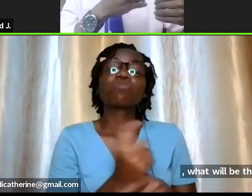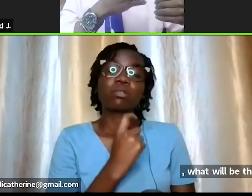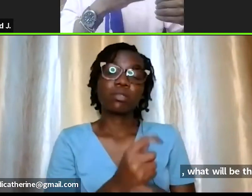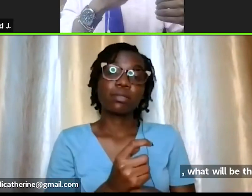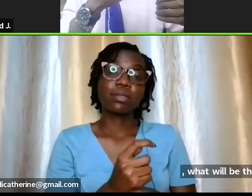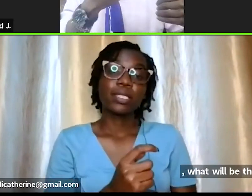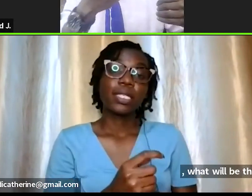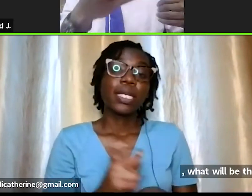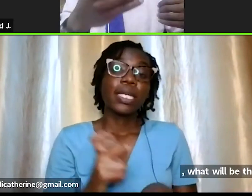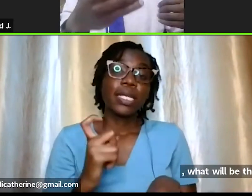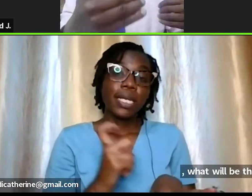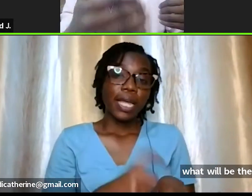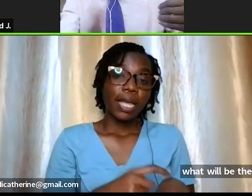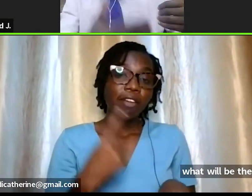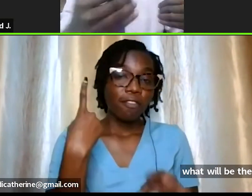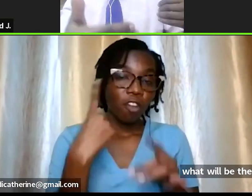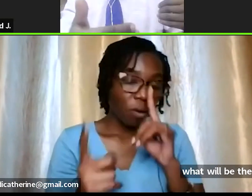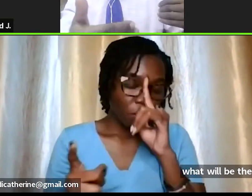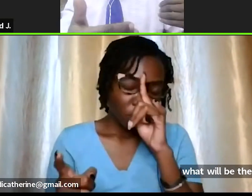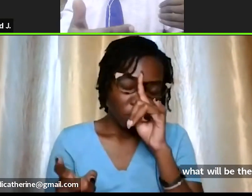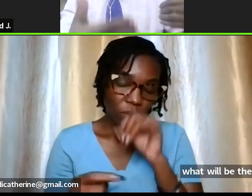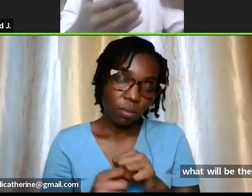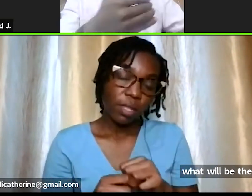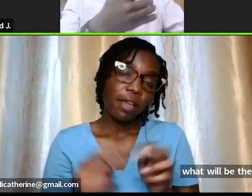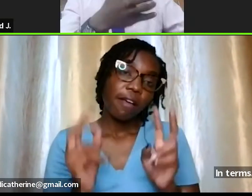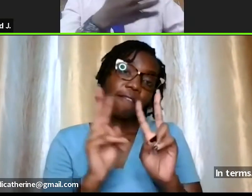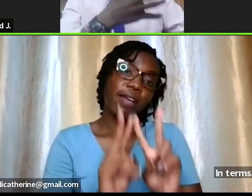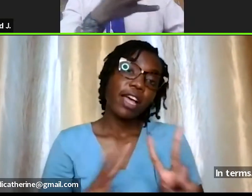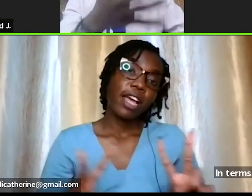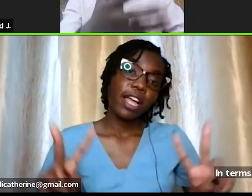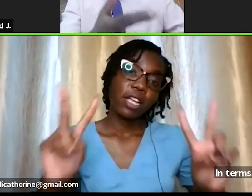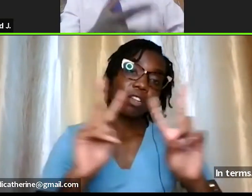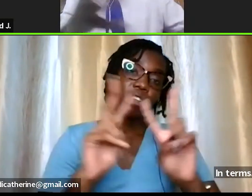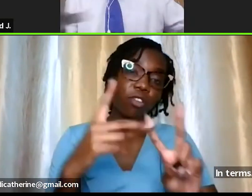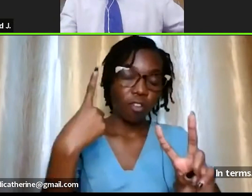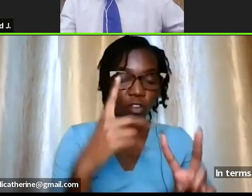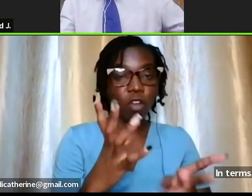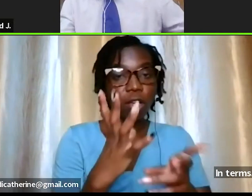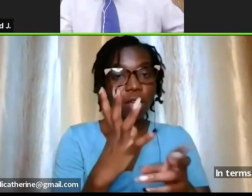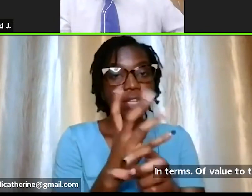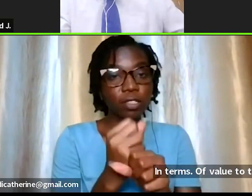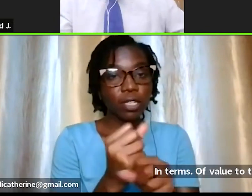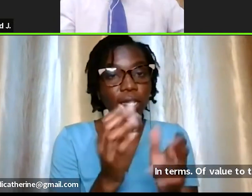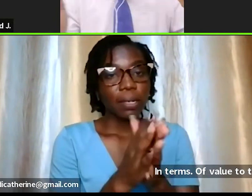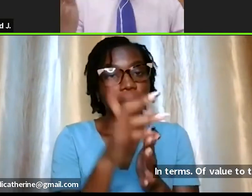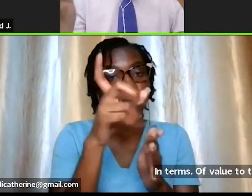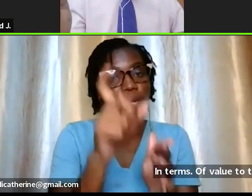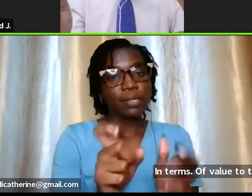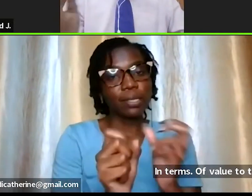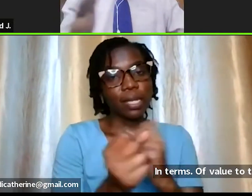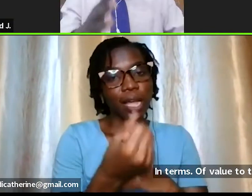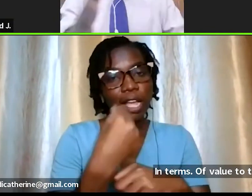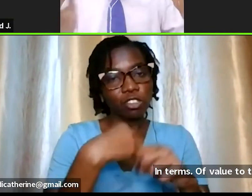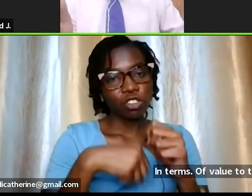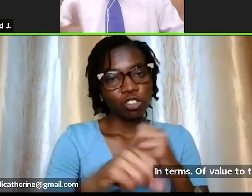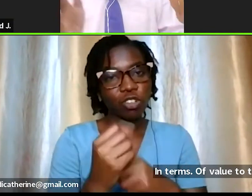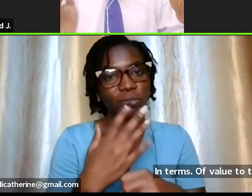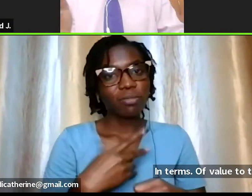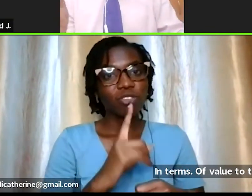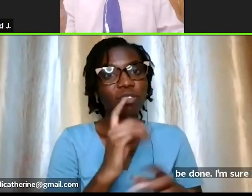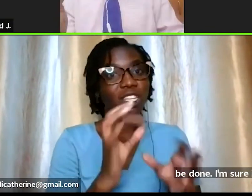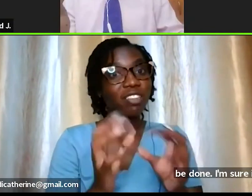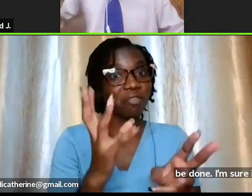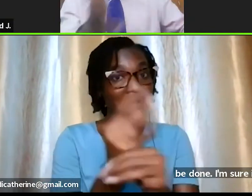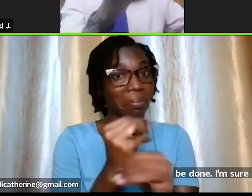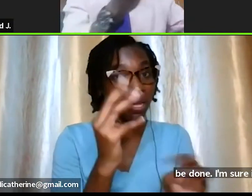terms of value to the organization? And this has to be done. I'm sure if I mention metrics and analytics,